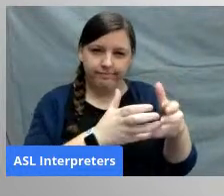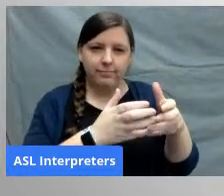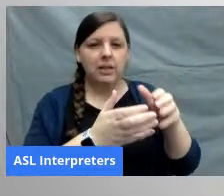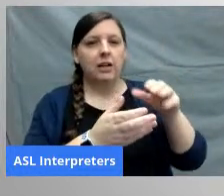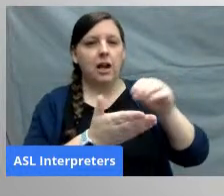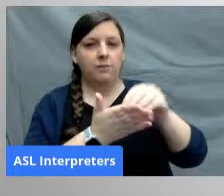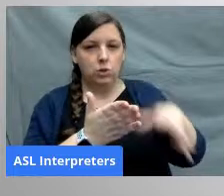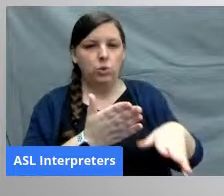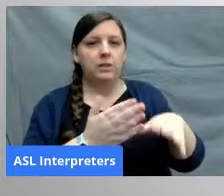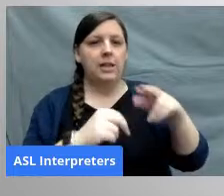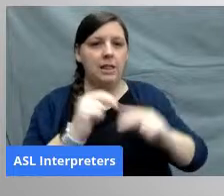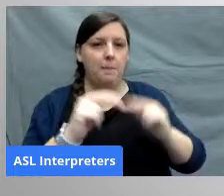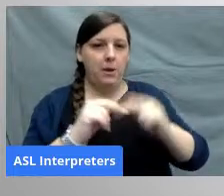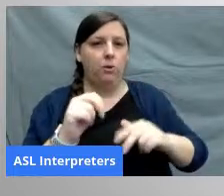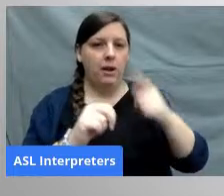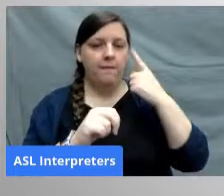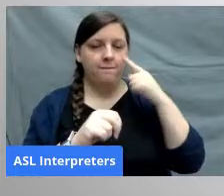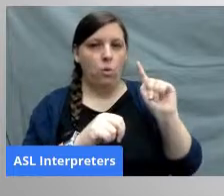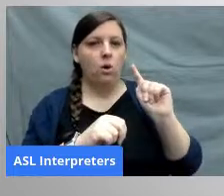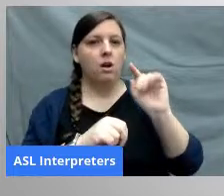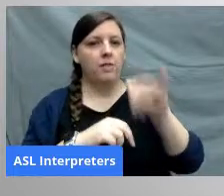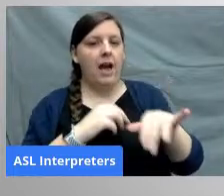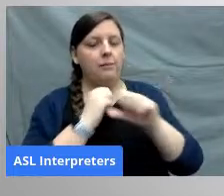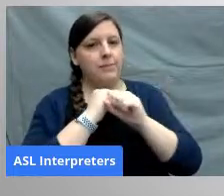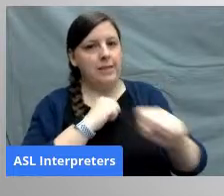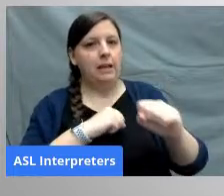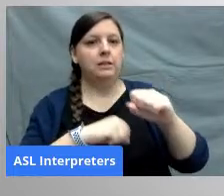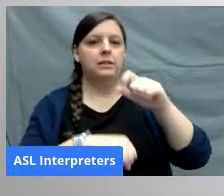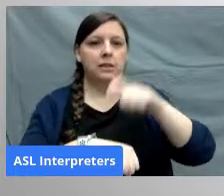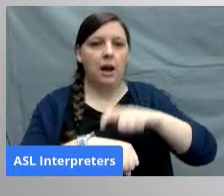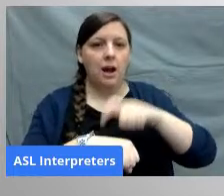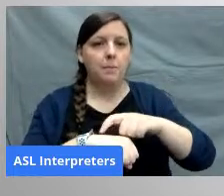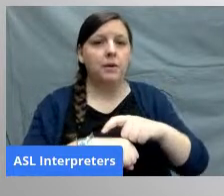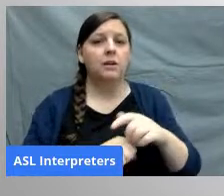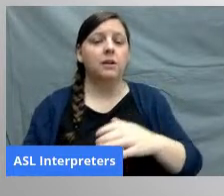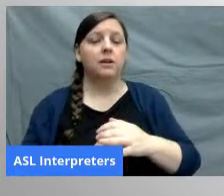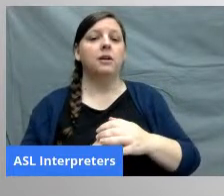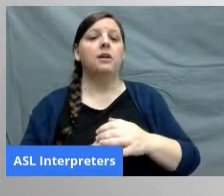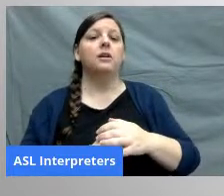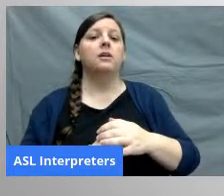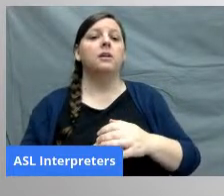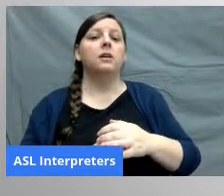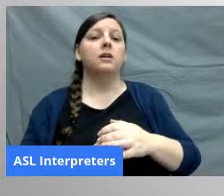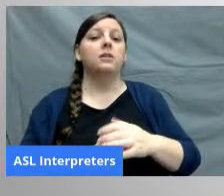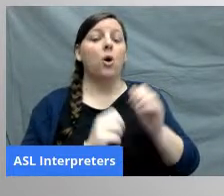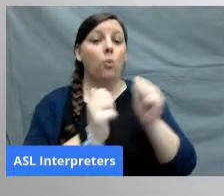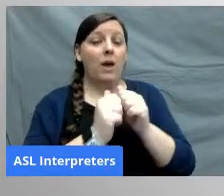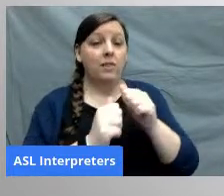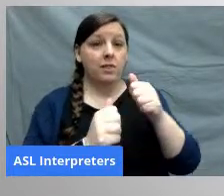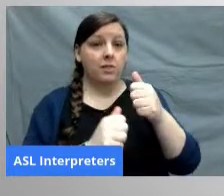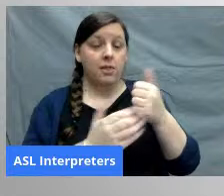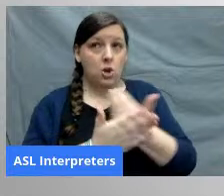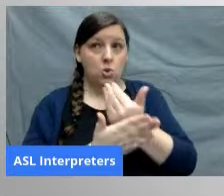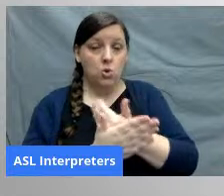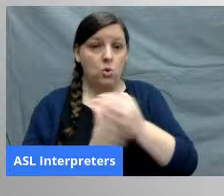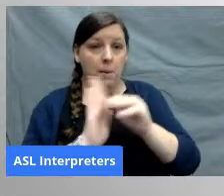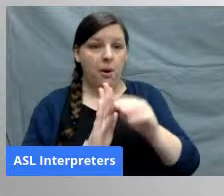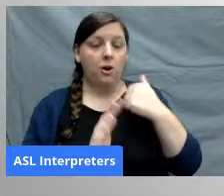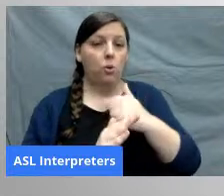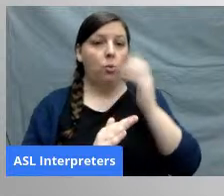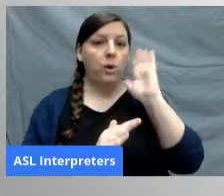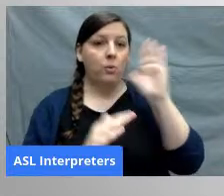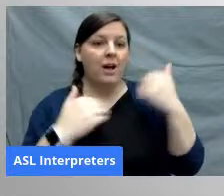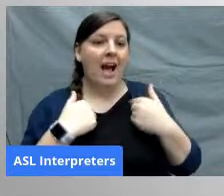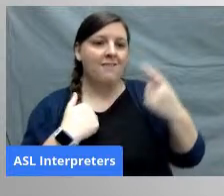8, everyone at the same time. In this new model, we will have half the number of staff and students for at least 2 weeks, and we hope